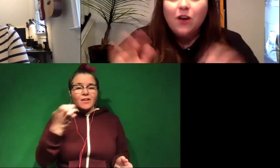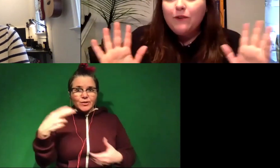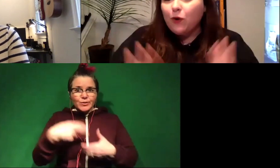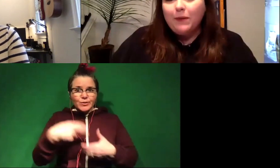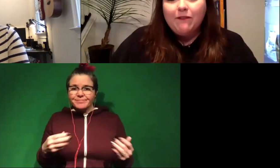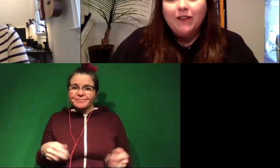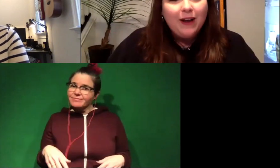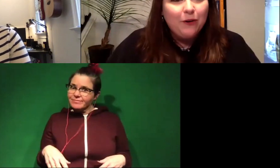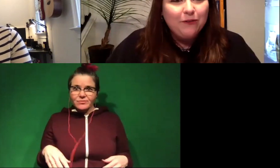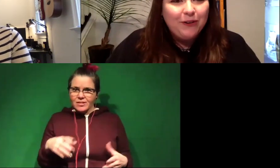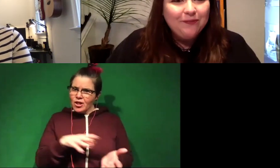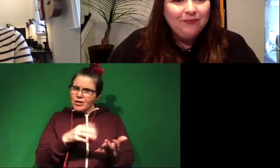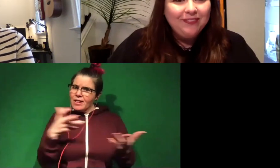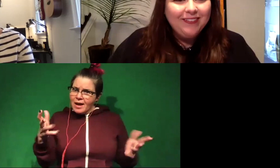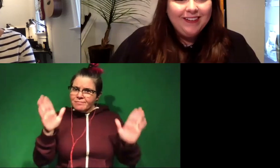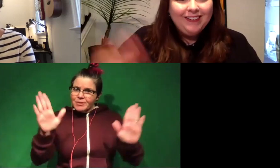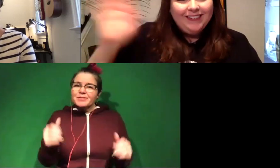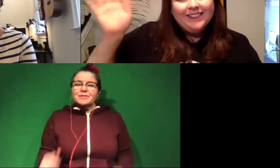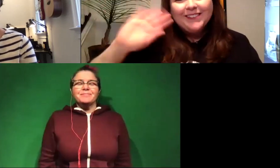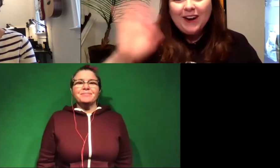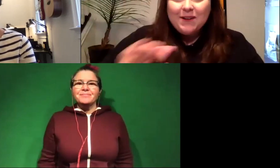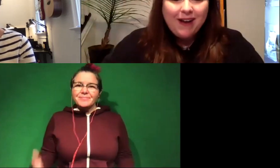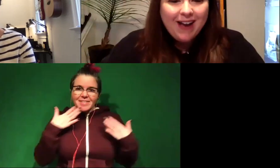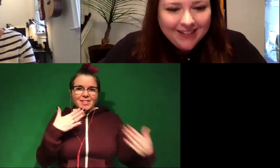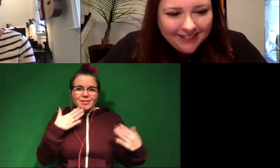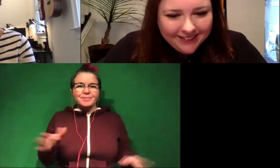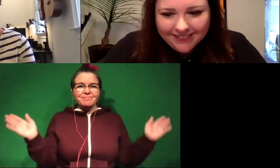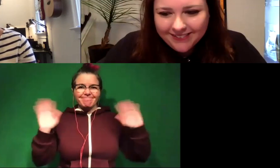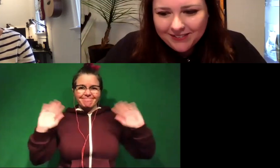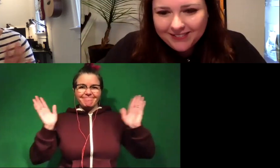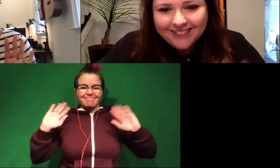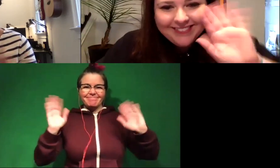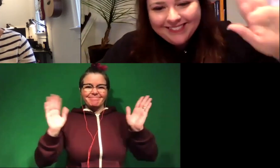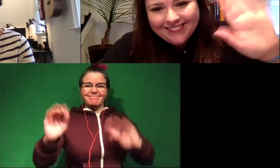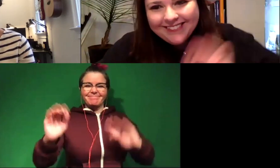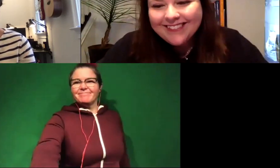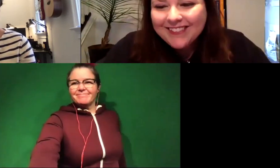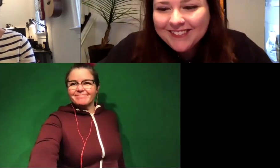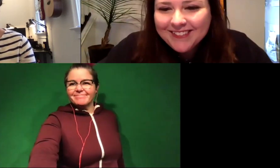been so informative and wonderful. thank you. Great, bye. Bye.